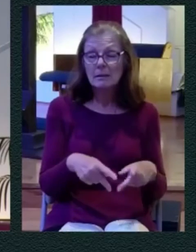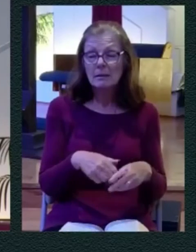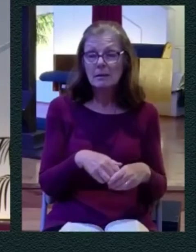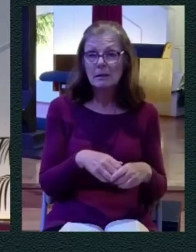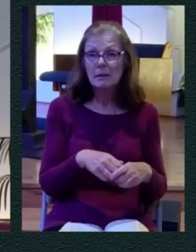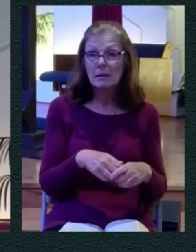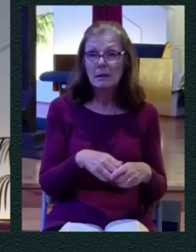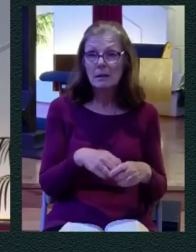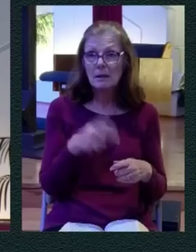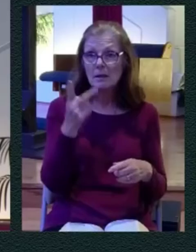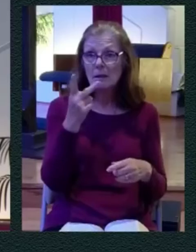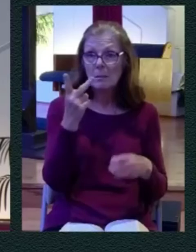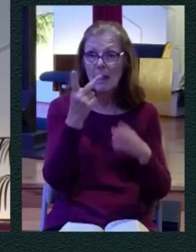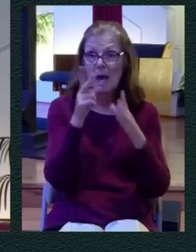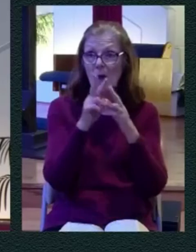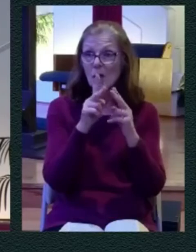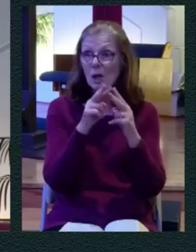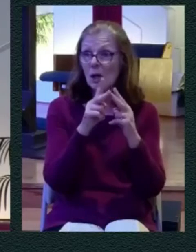here